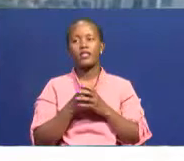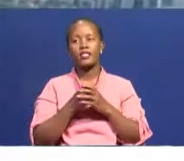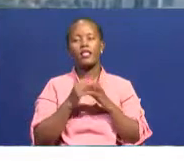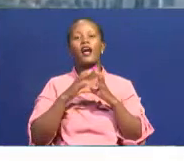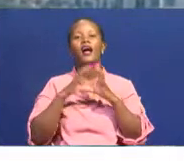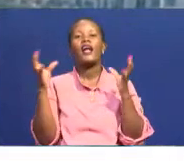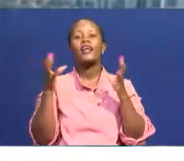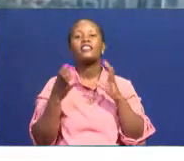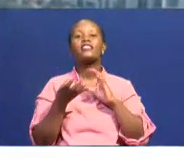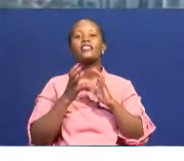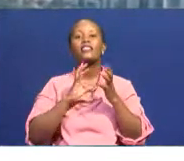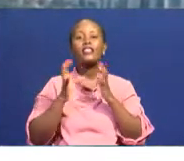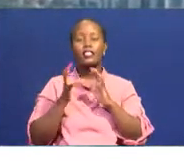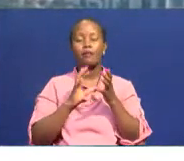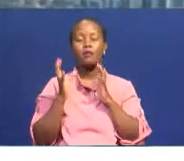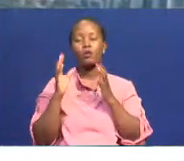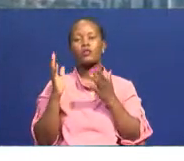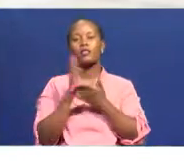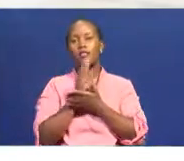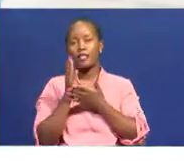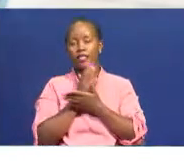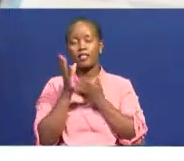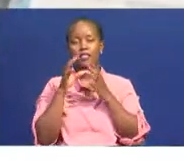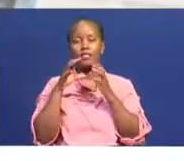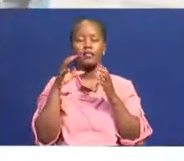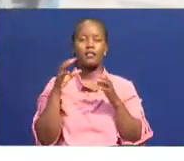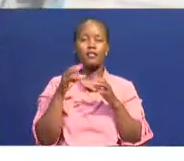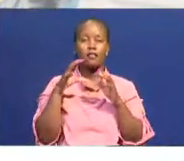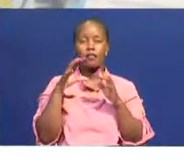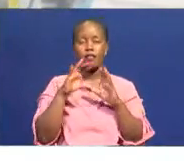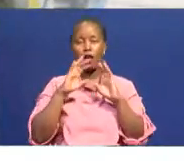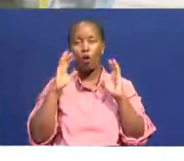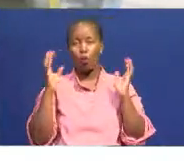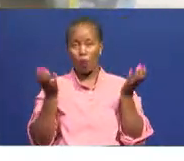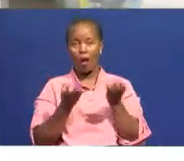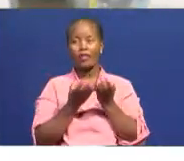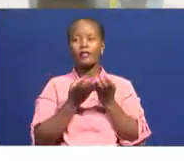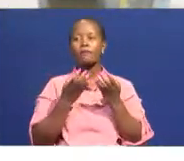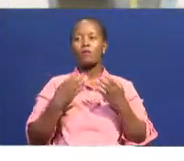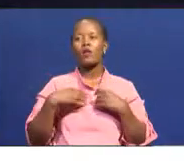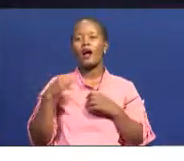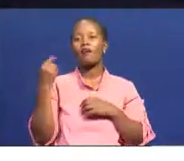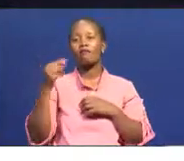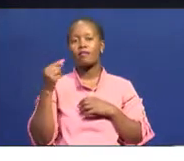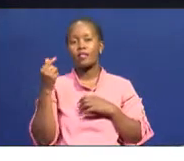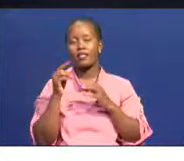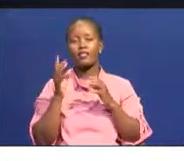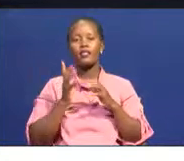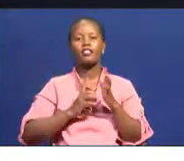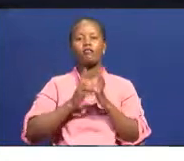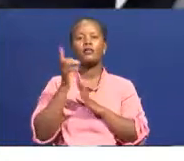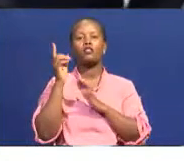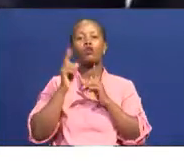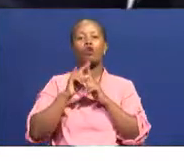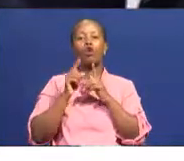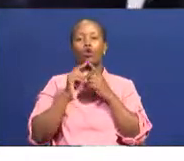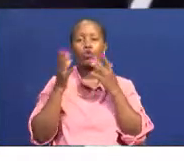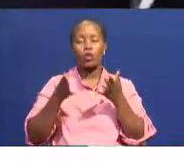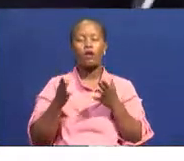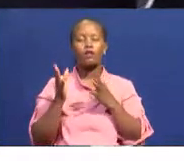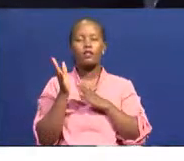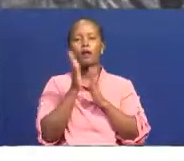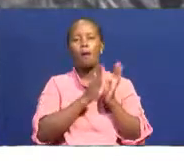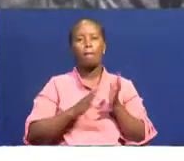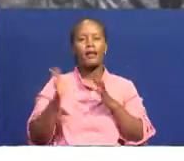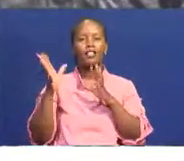in the world, China boasts great value chains and huge future potentials for green development, and Covestro is now focusing on achieving dual